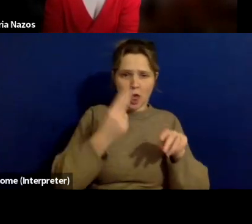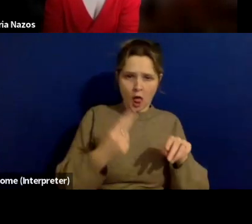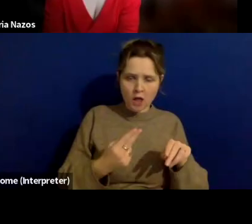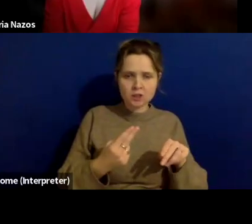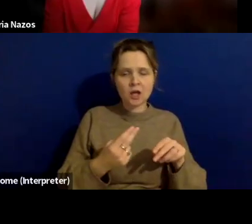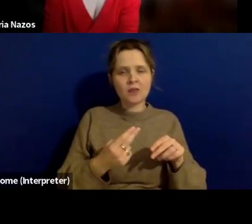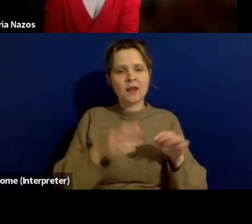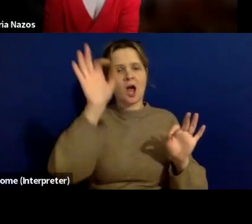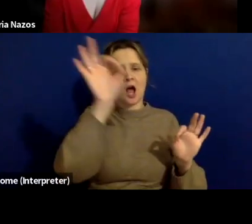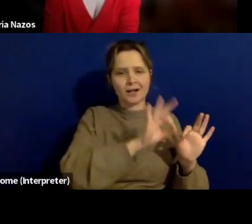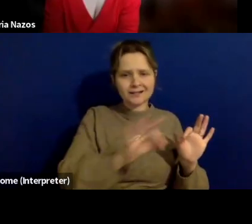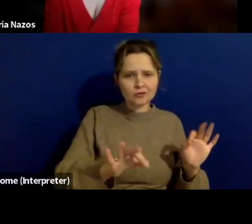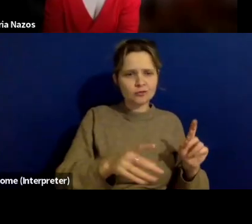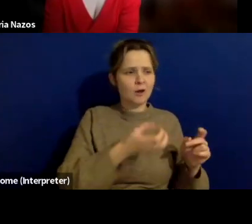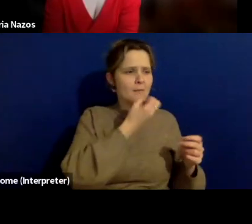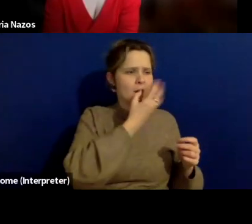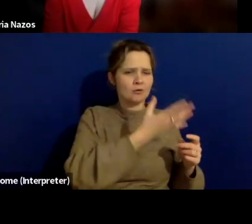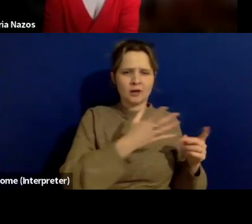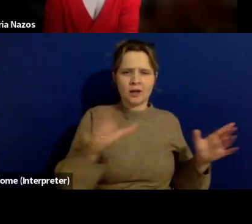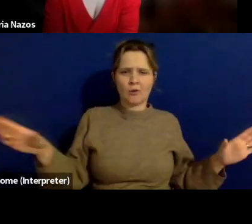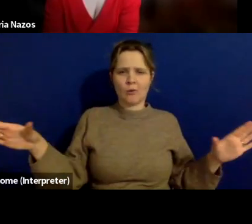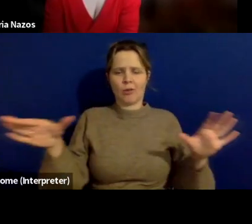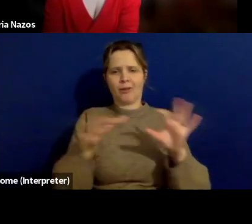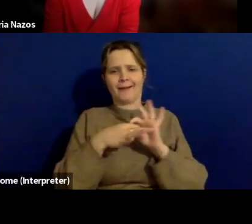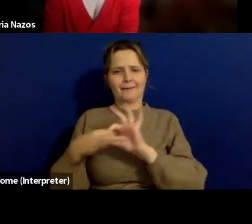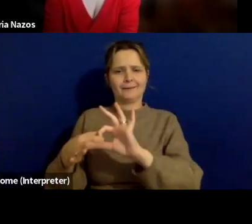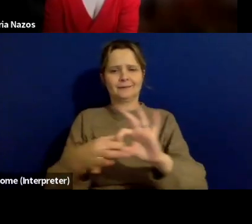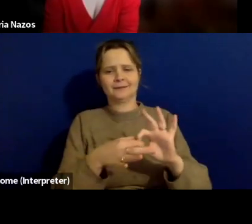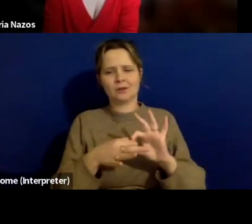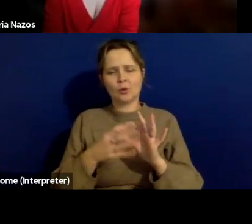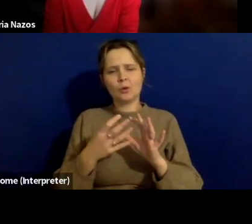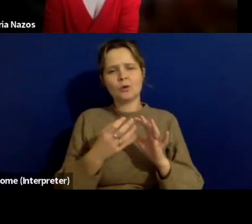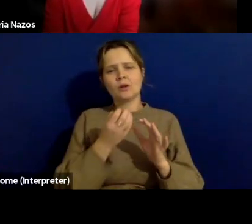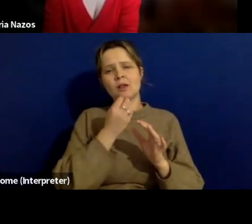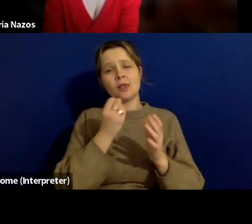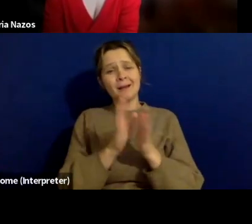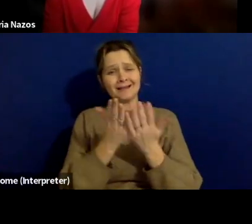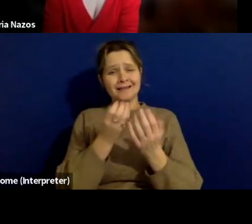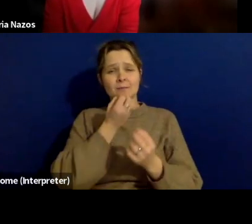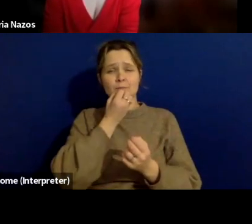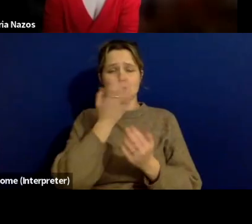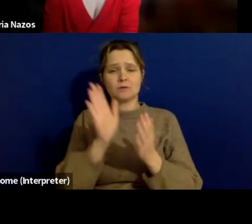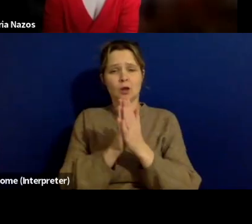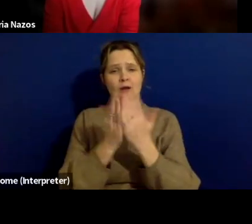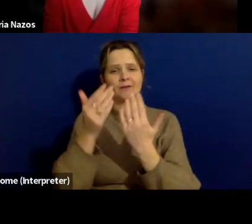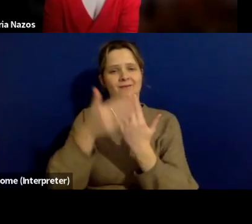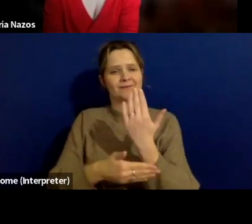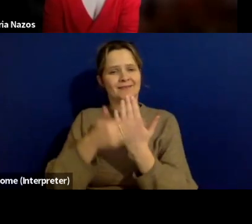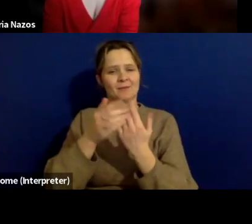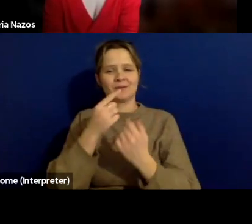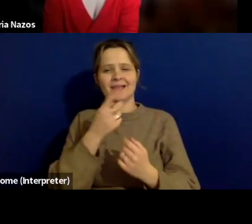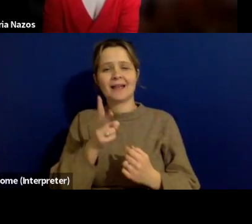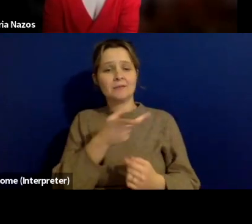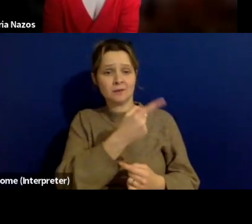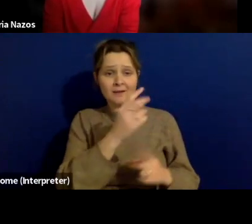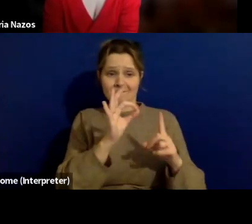architecture and poetry. The beautiful cover image of the magazine, I should mention again, was done by